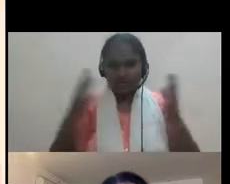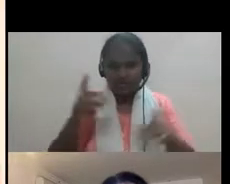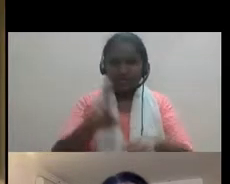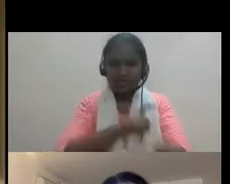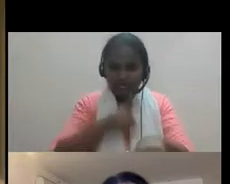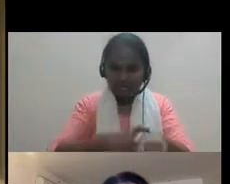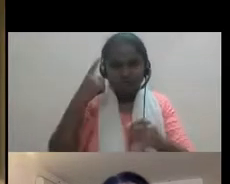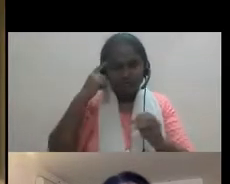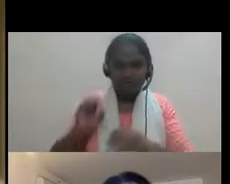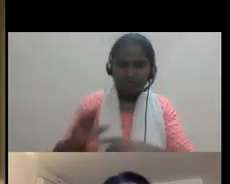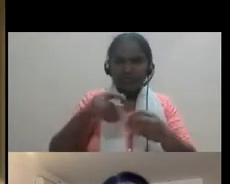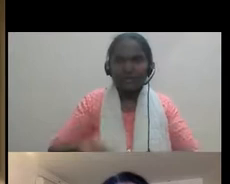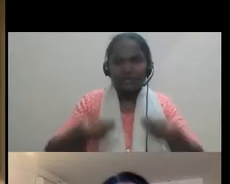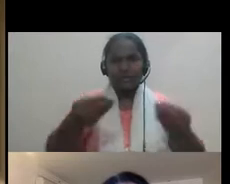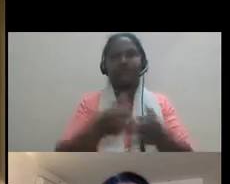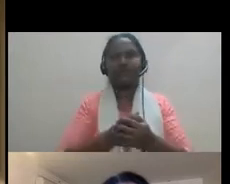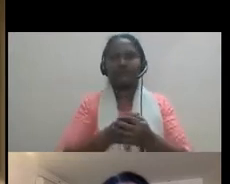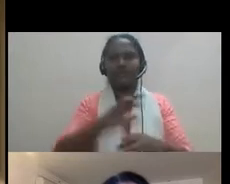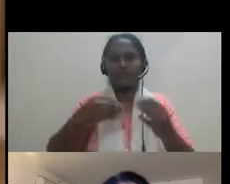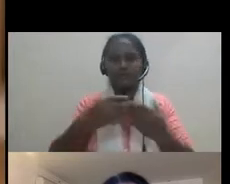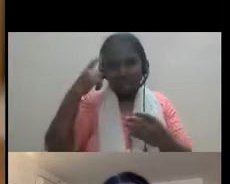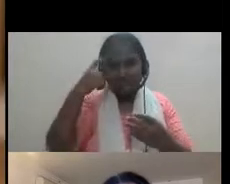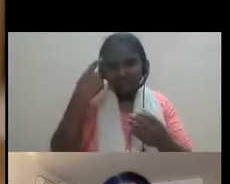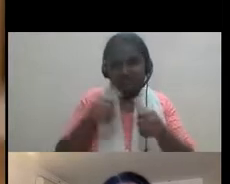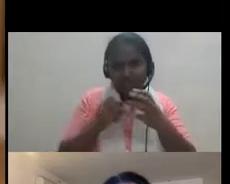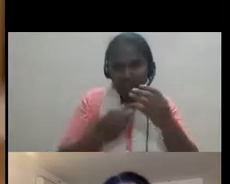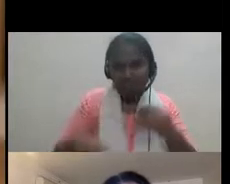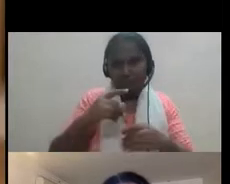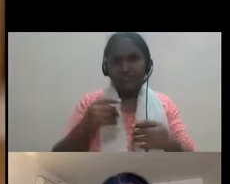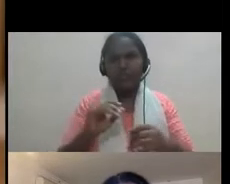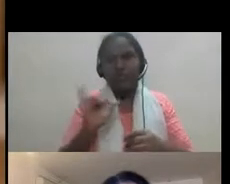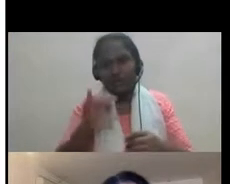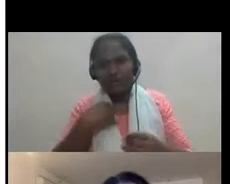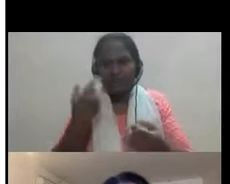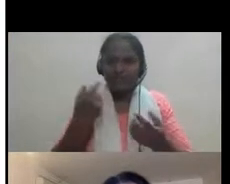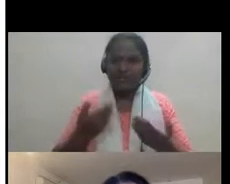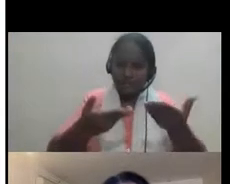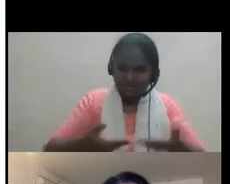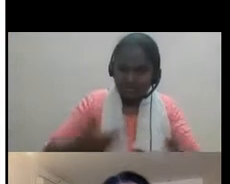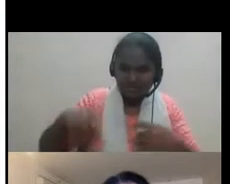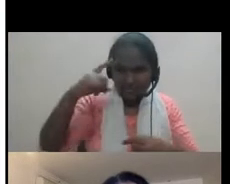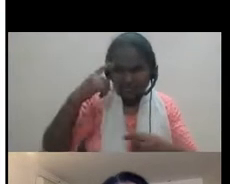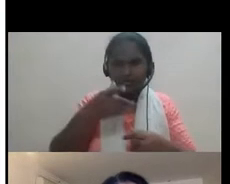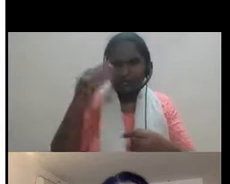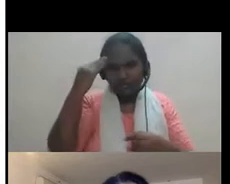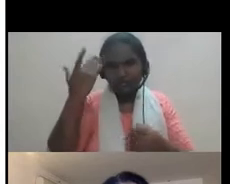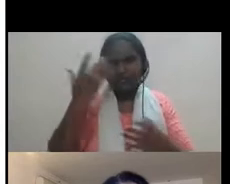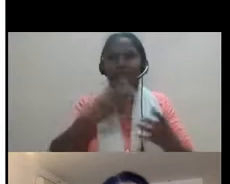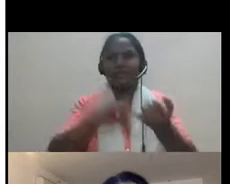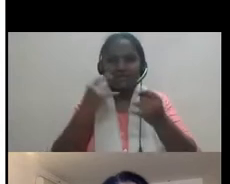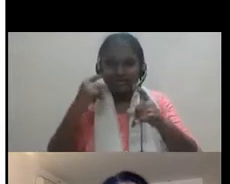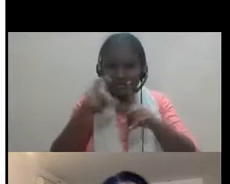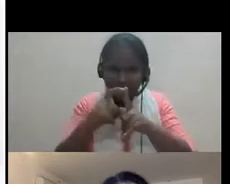longer trajectory, to give them their full retrospectives, and also invite artists to do, you know,